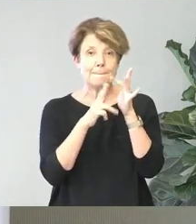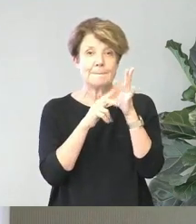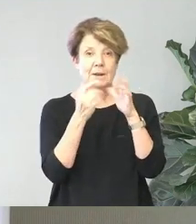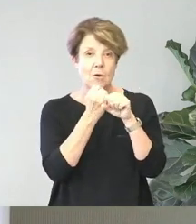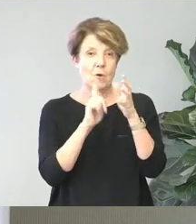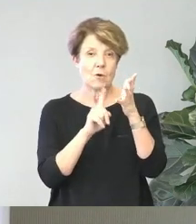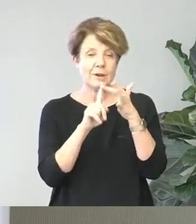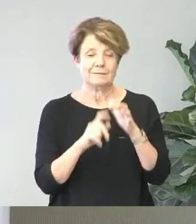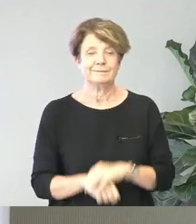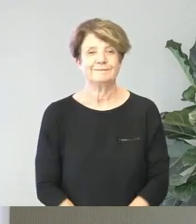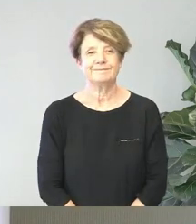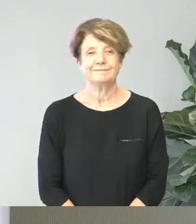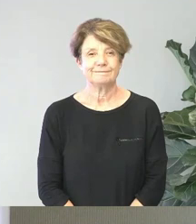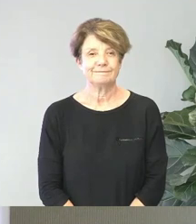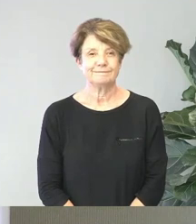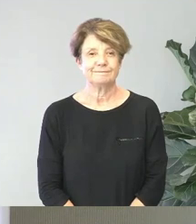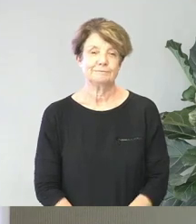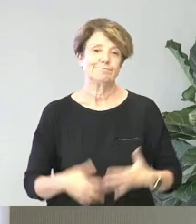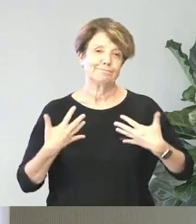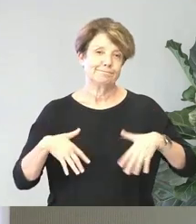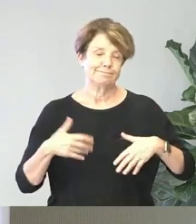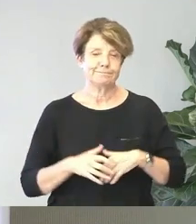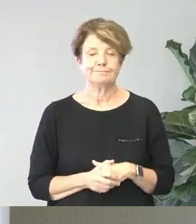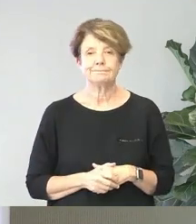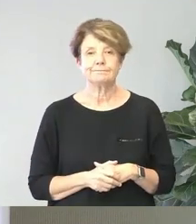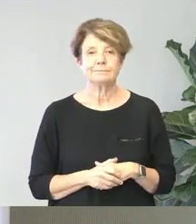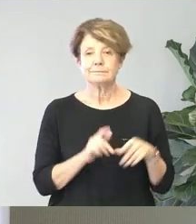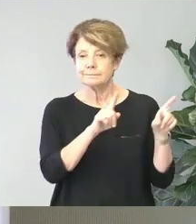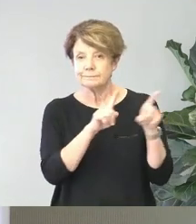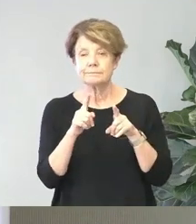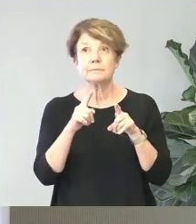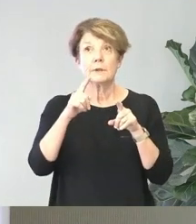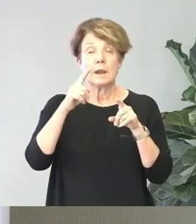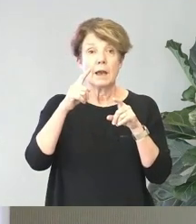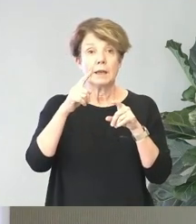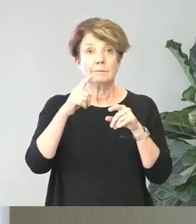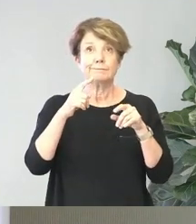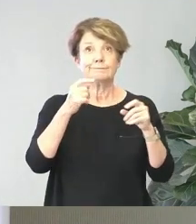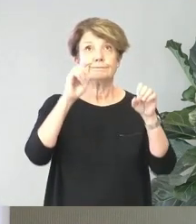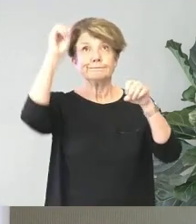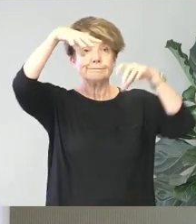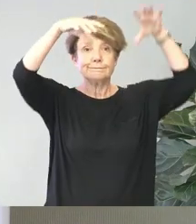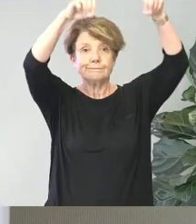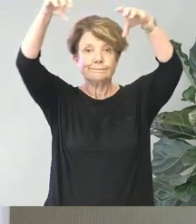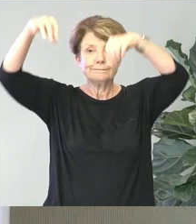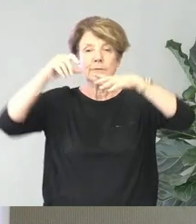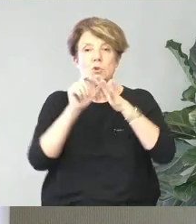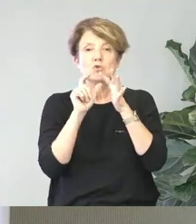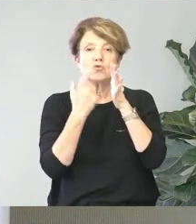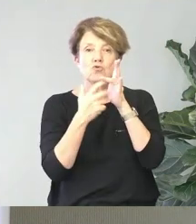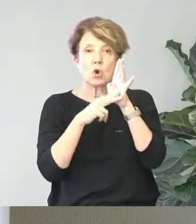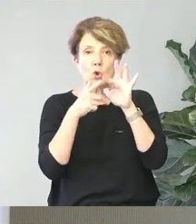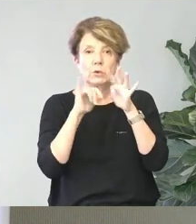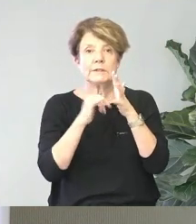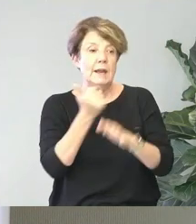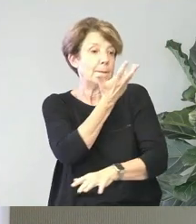wonderful show of drones where they had the Pride flag, and they had a world